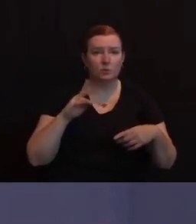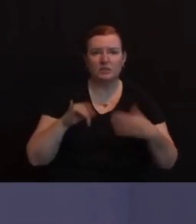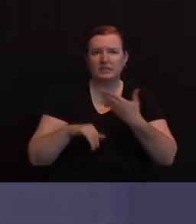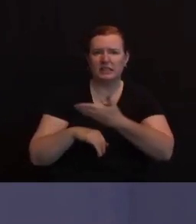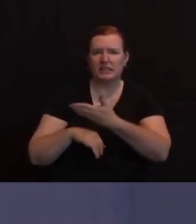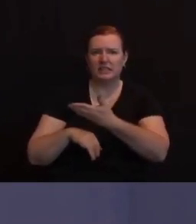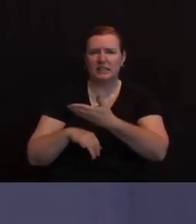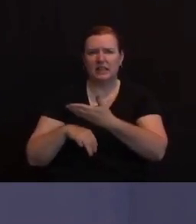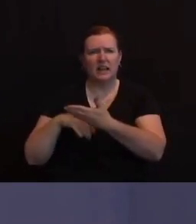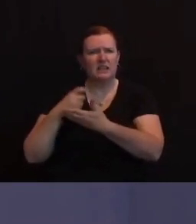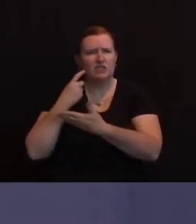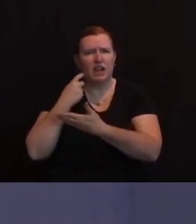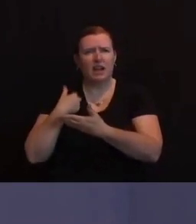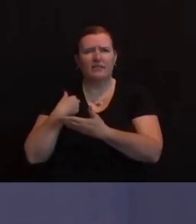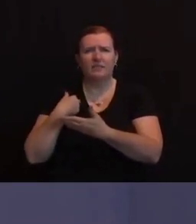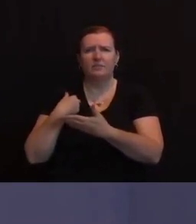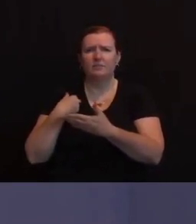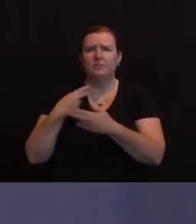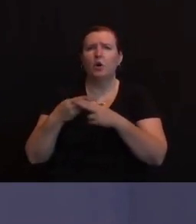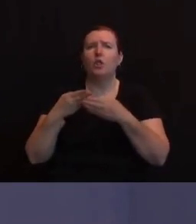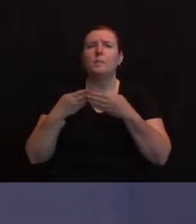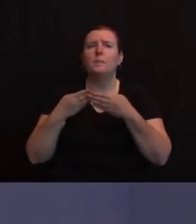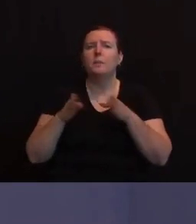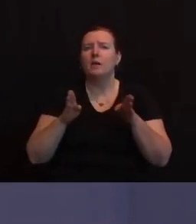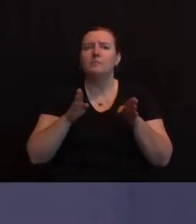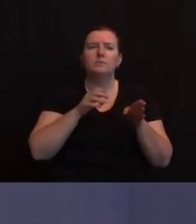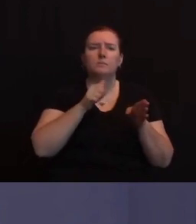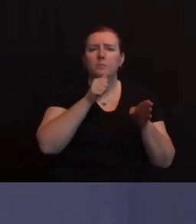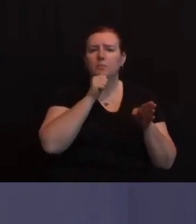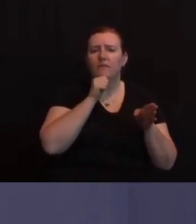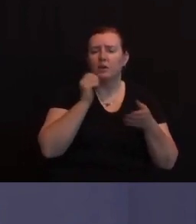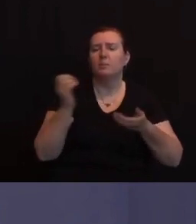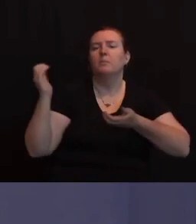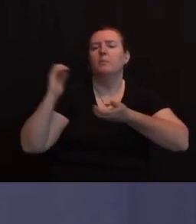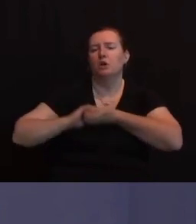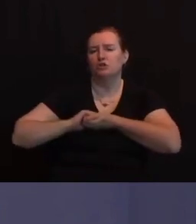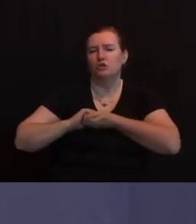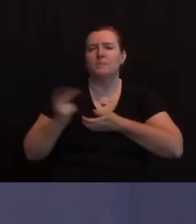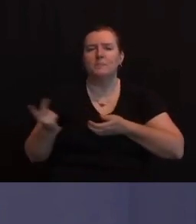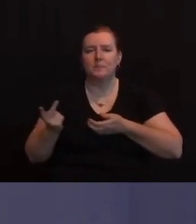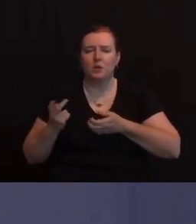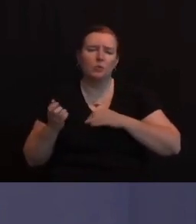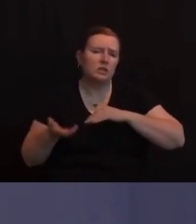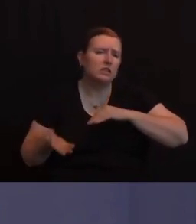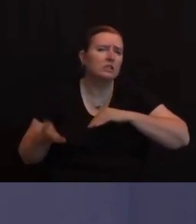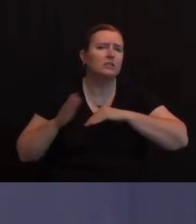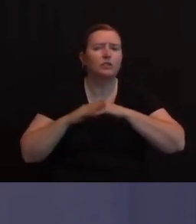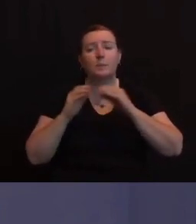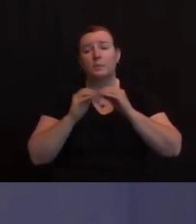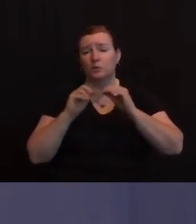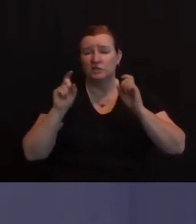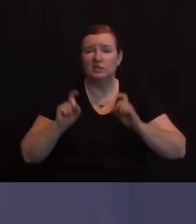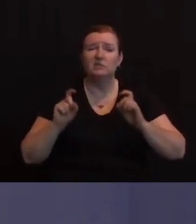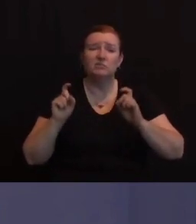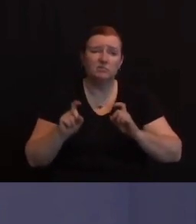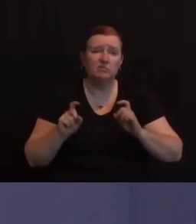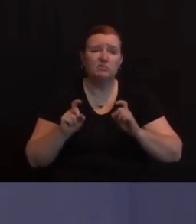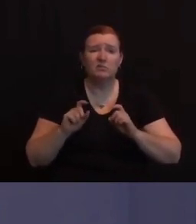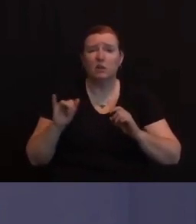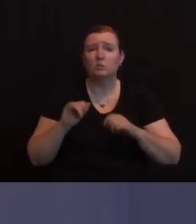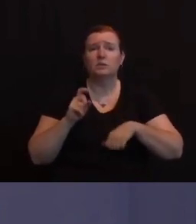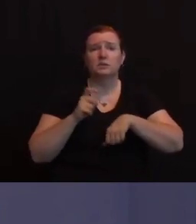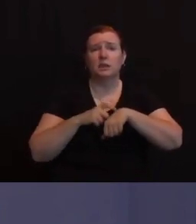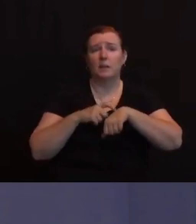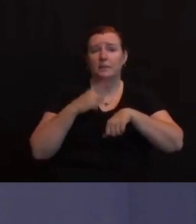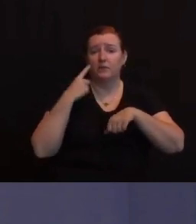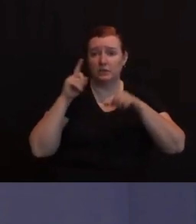at the end of last week. Our goal is to increase capacity, increase their testing, and decrease the turnaround time that